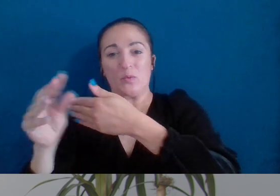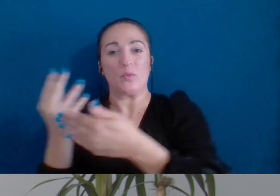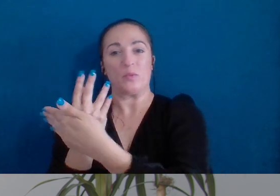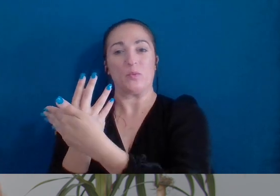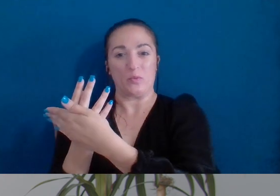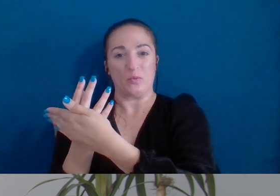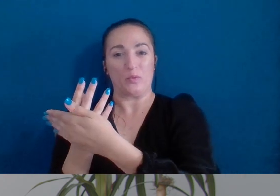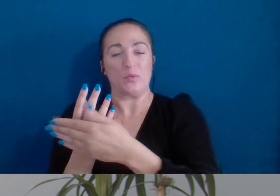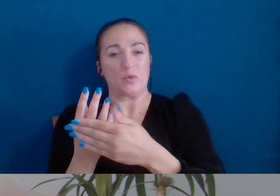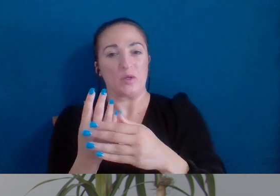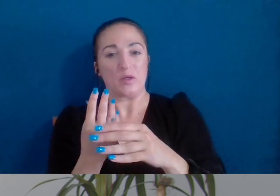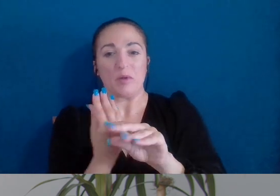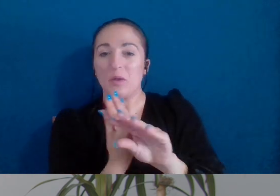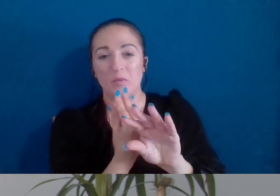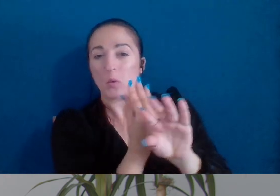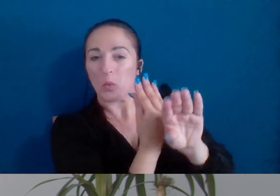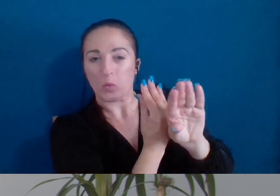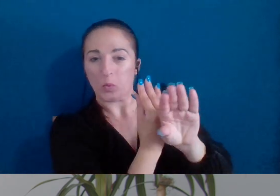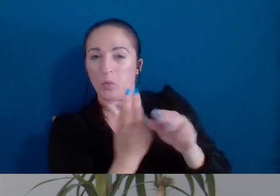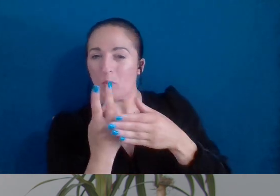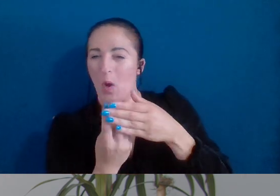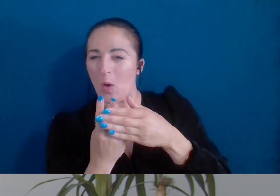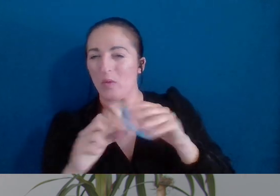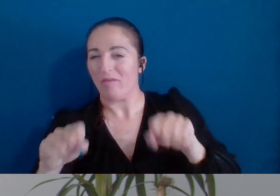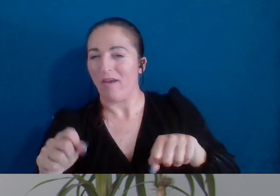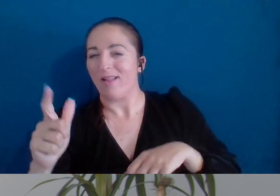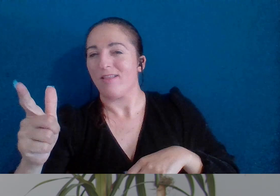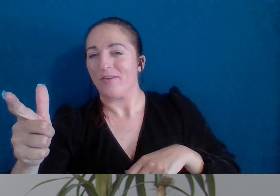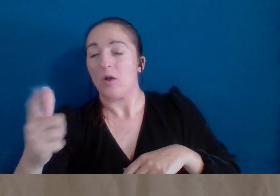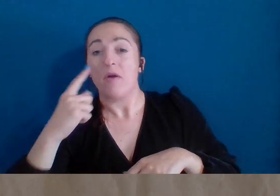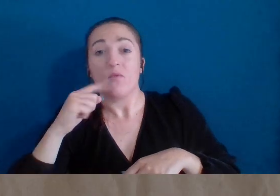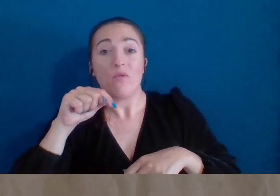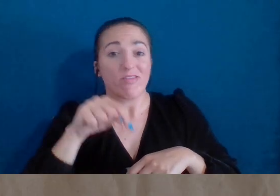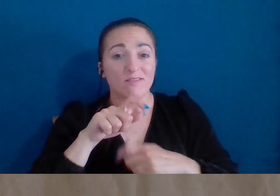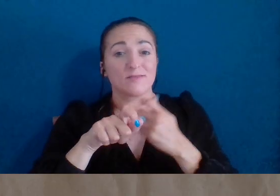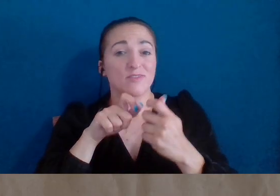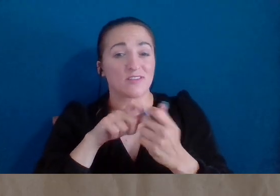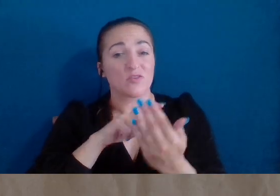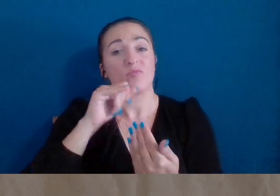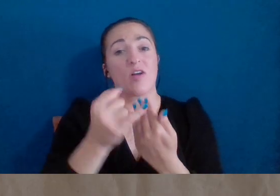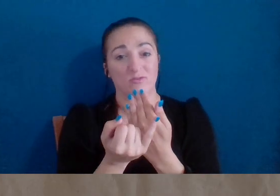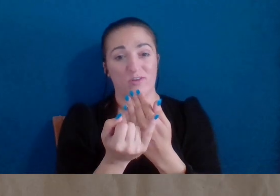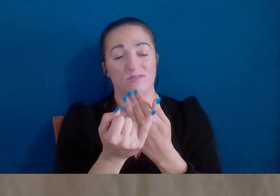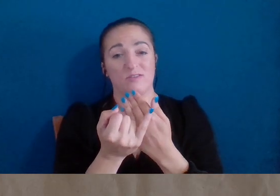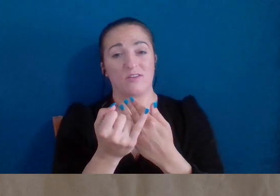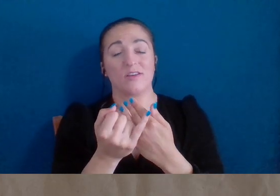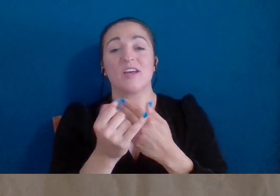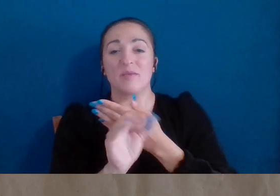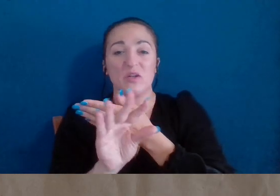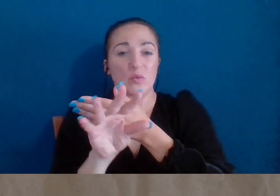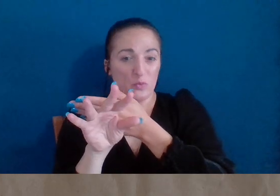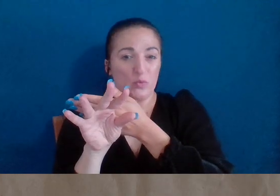side. So now I'm gonna add some red, right? Yeah, let's add